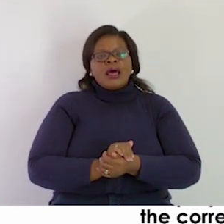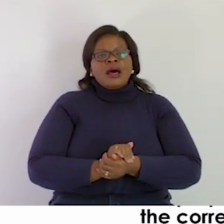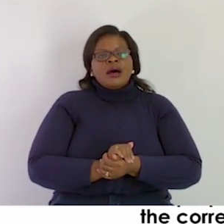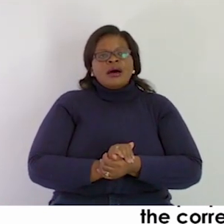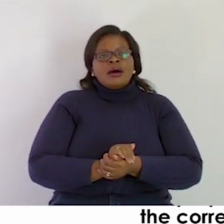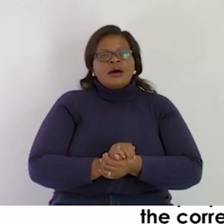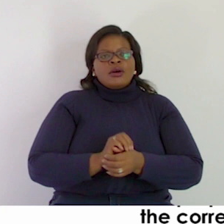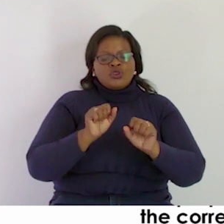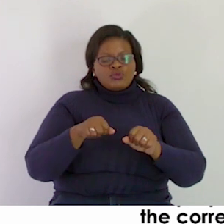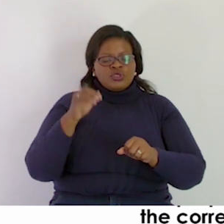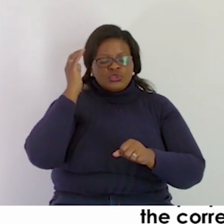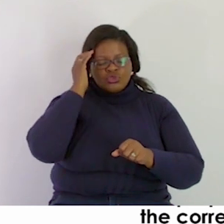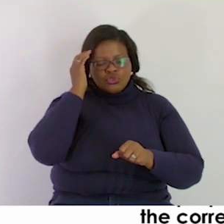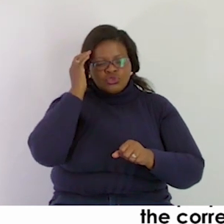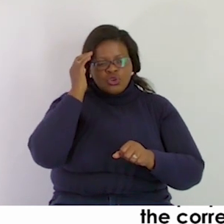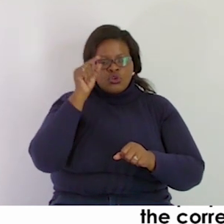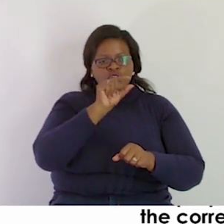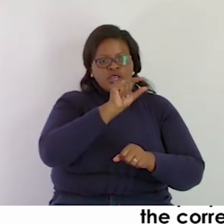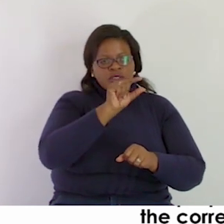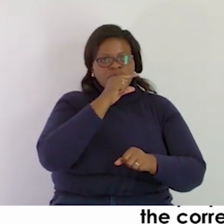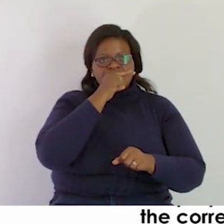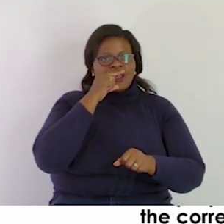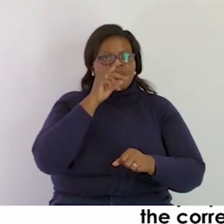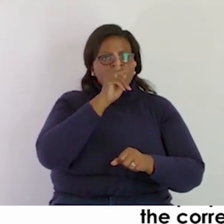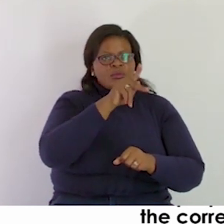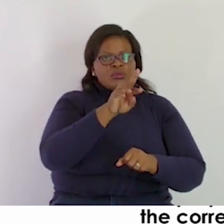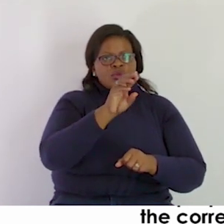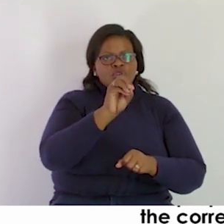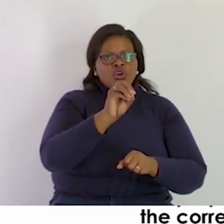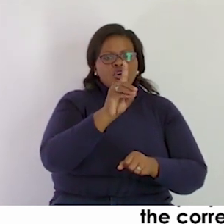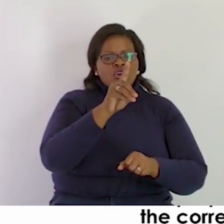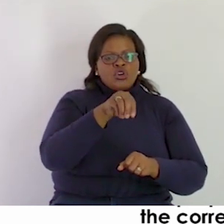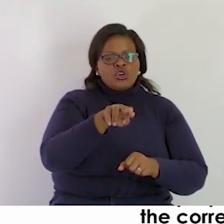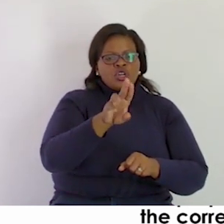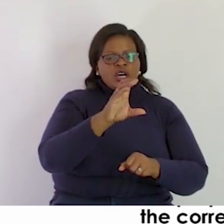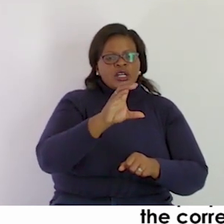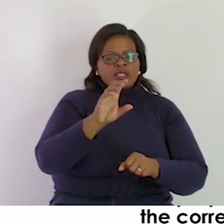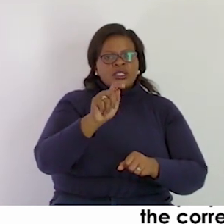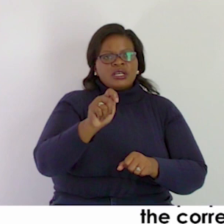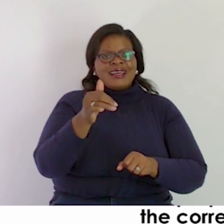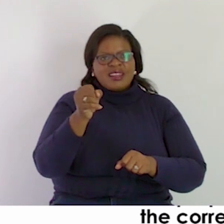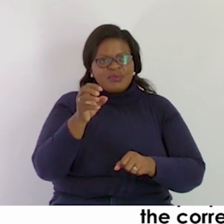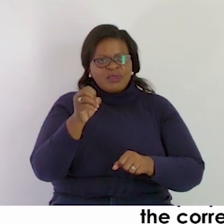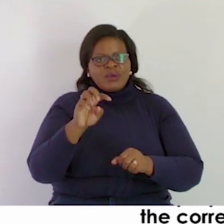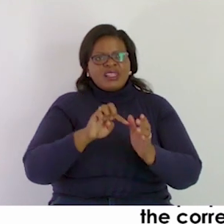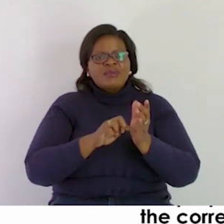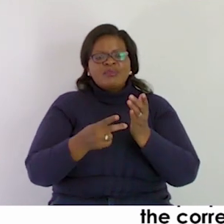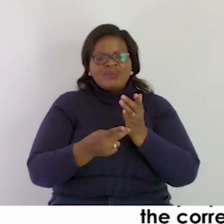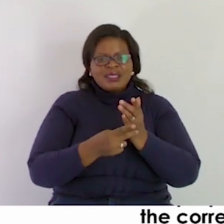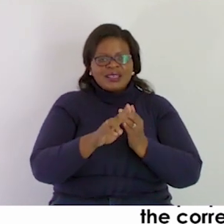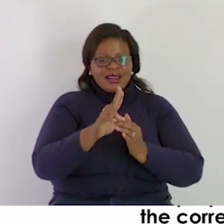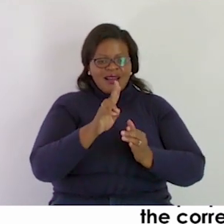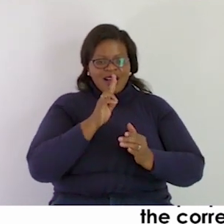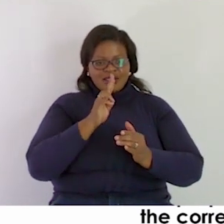product in mathematical language is an answer to multiplication. I will repeat again. If